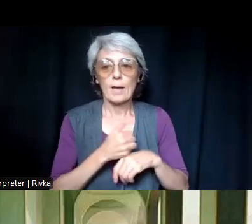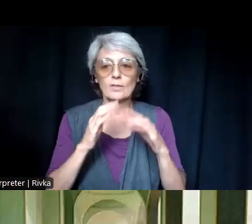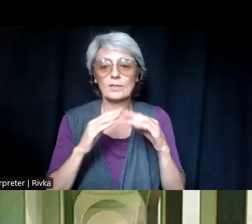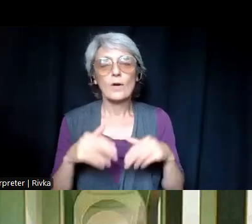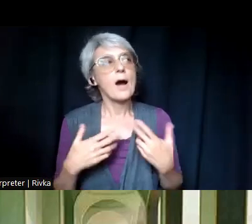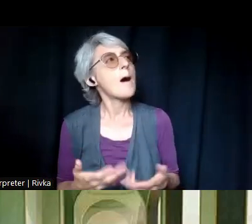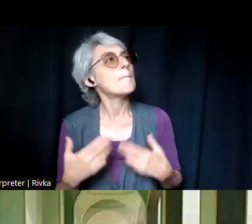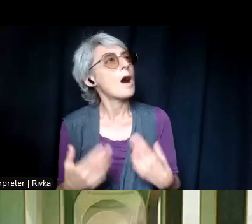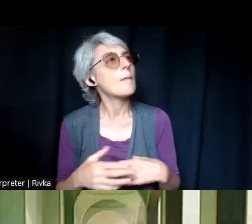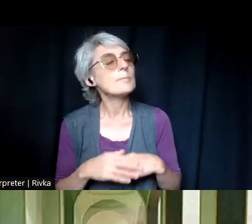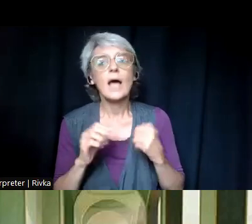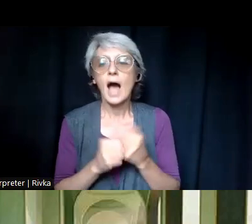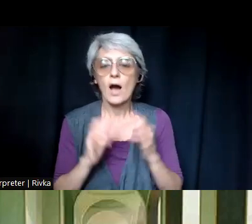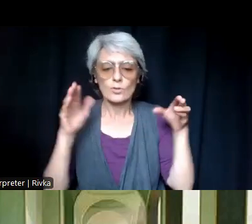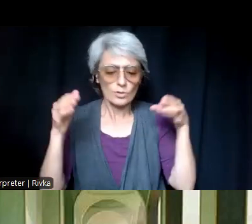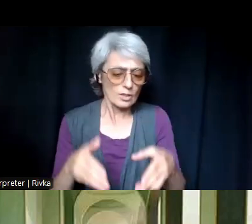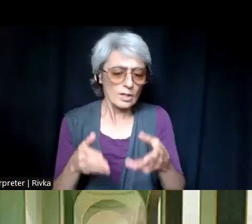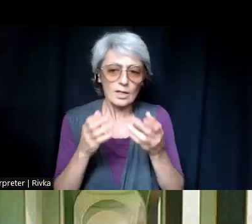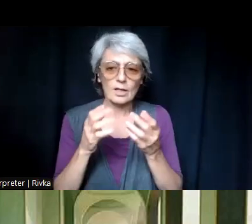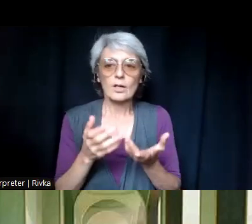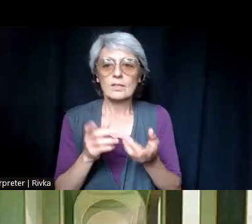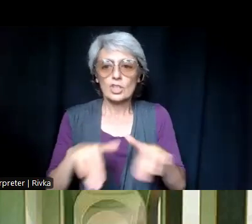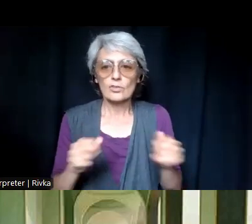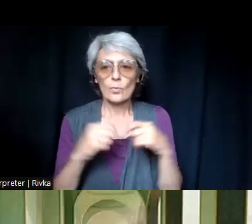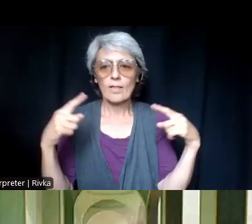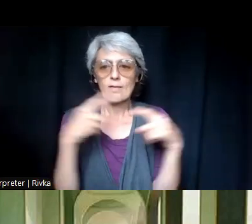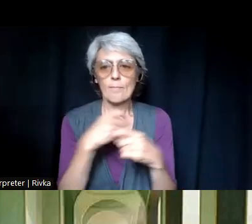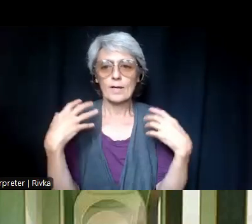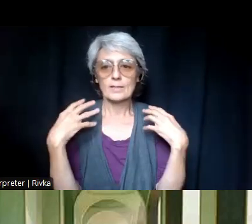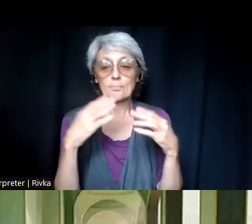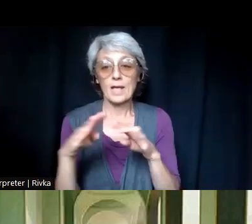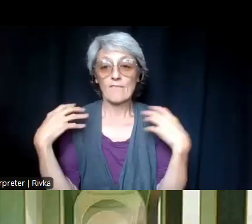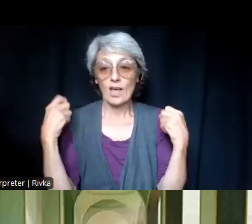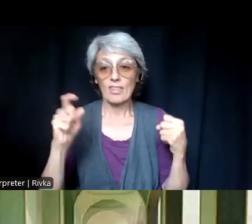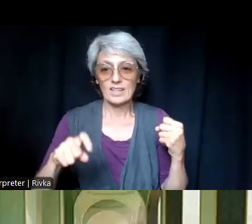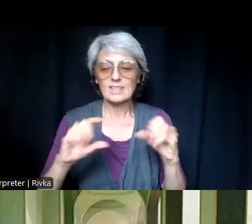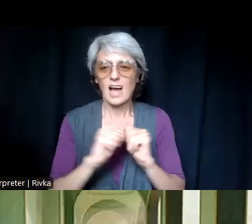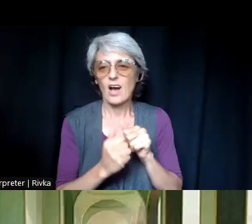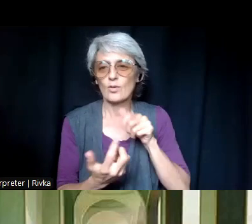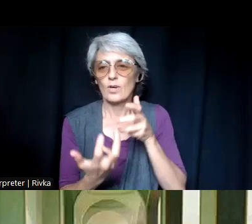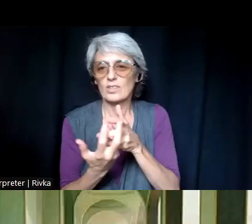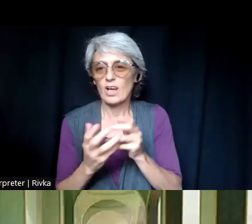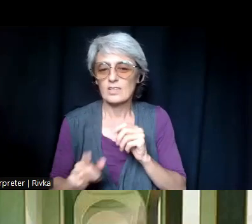needs of children with complex behavioral health needs. There's also the section